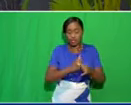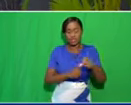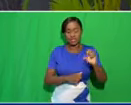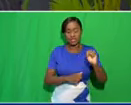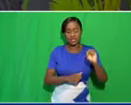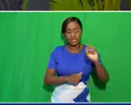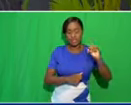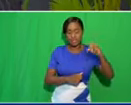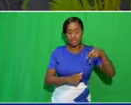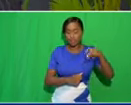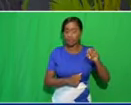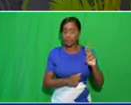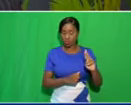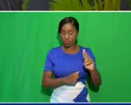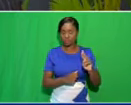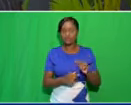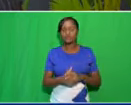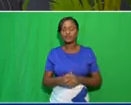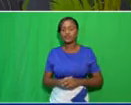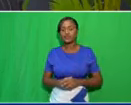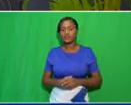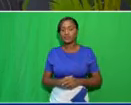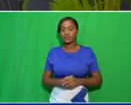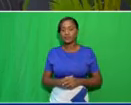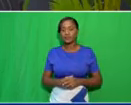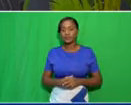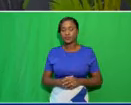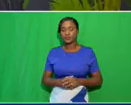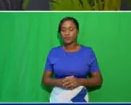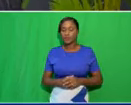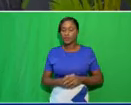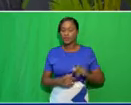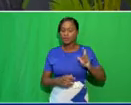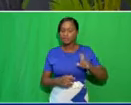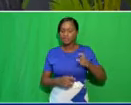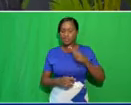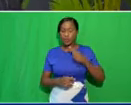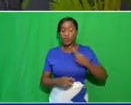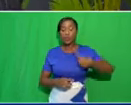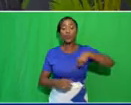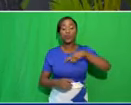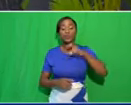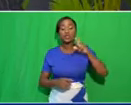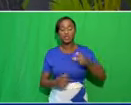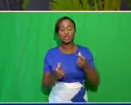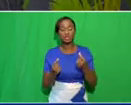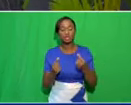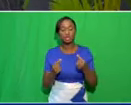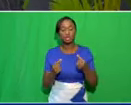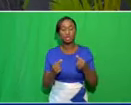when we look at the data. I just need to say though that we need to do the basics.